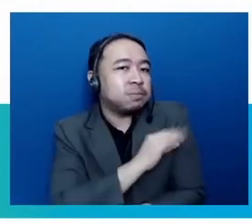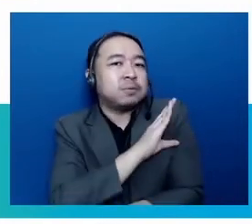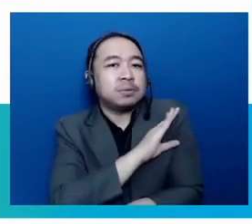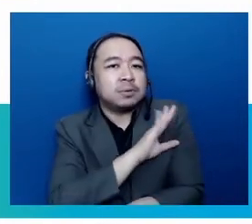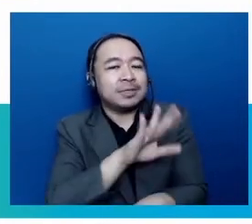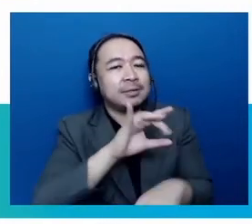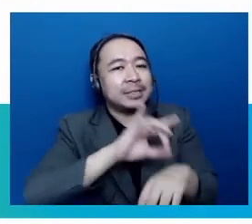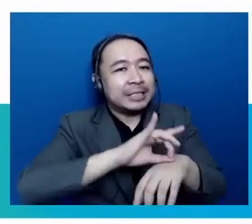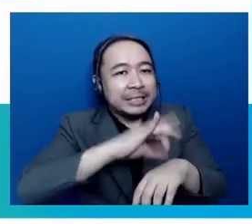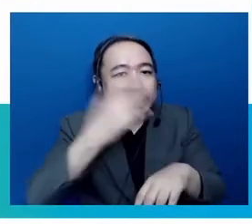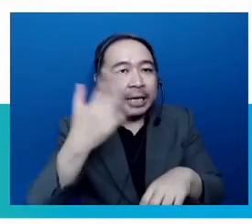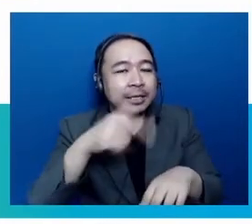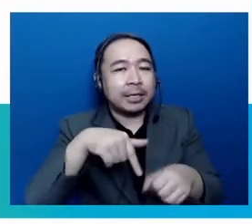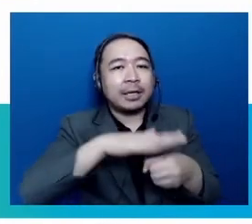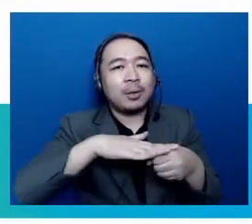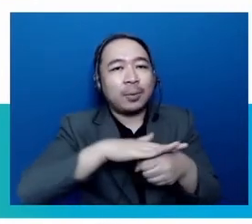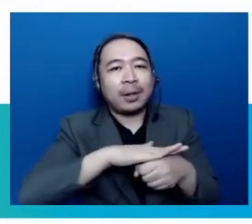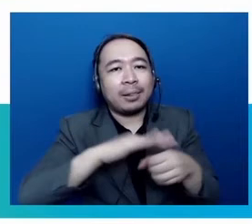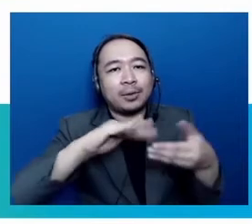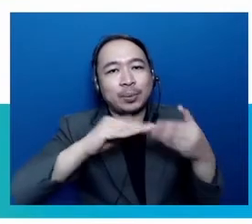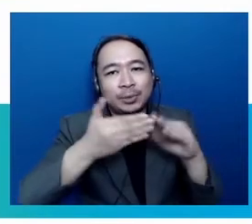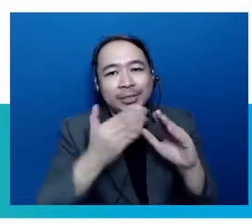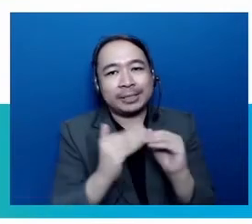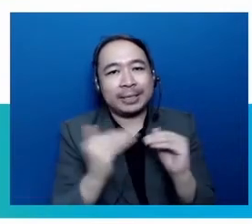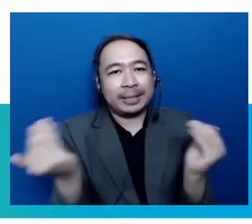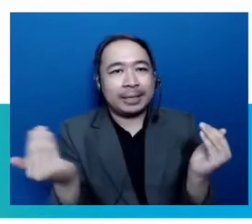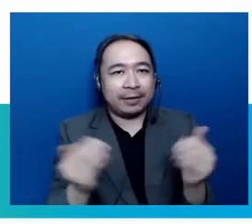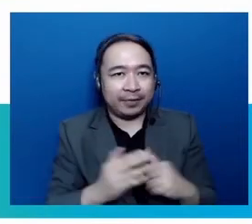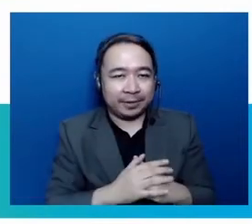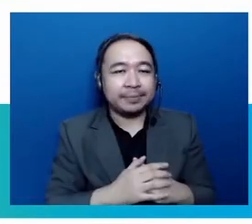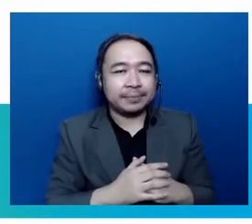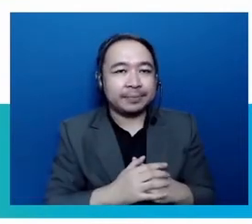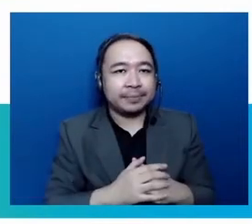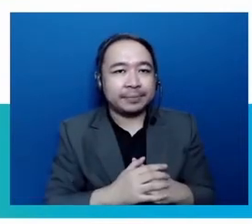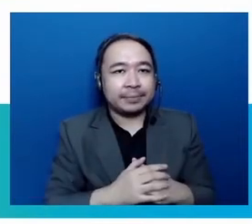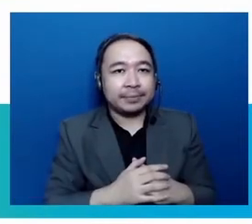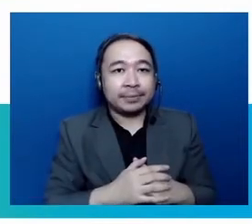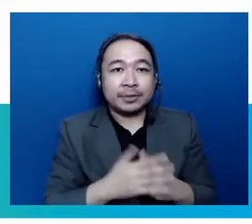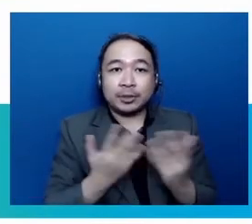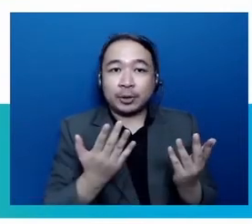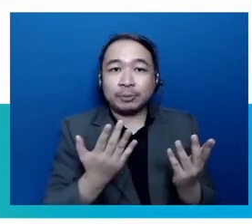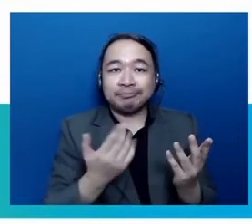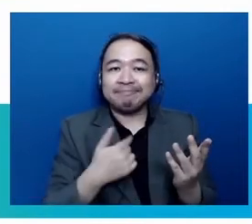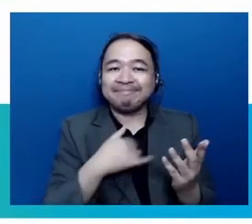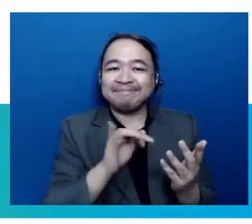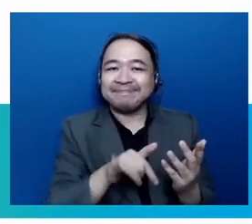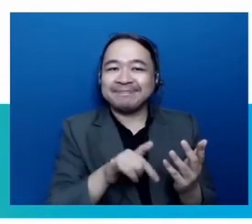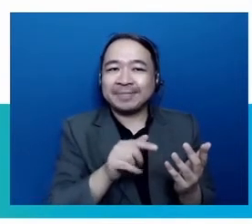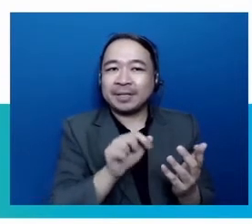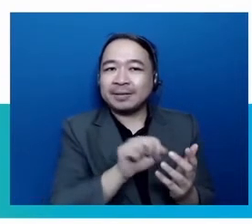at the local community level. I leave it there and hand over to Christian.